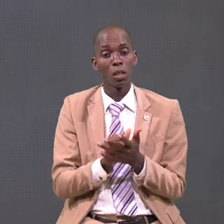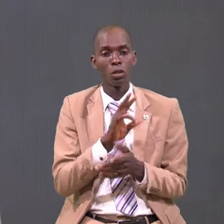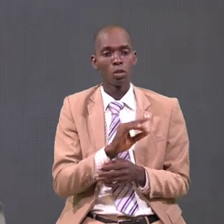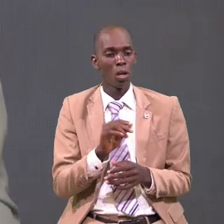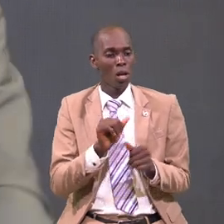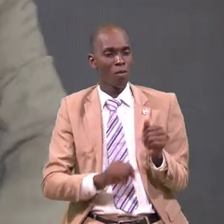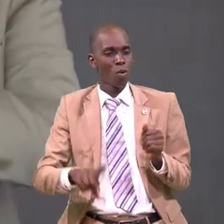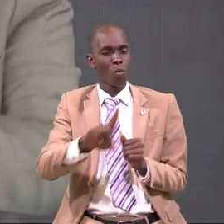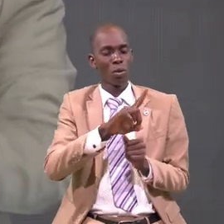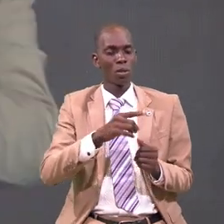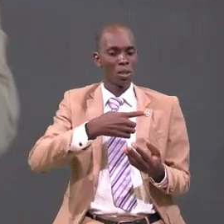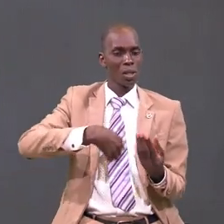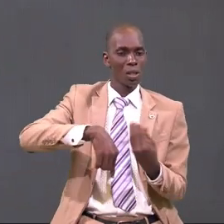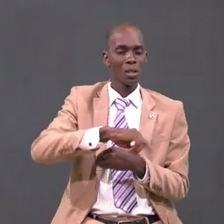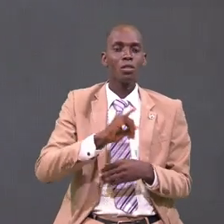unrighteous.